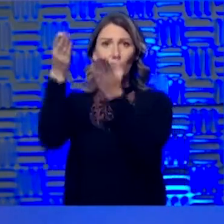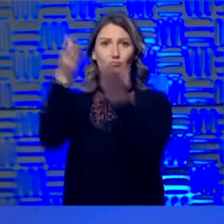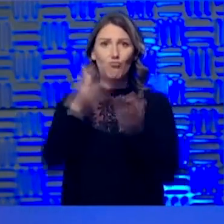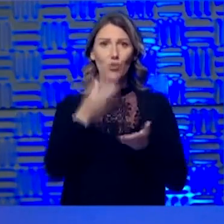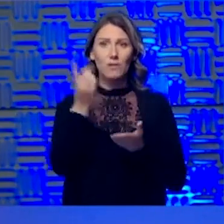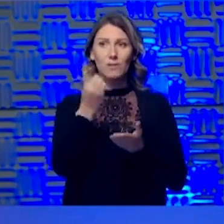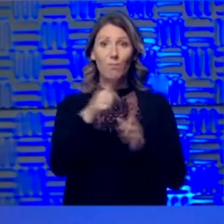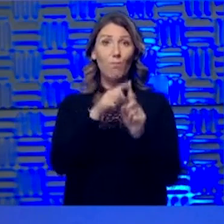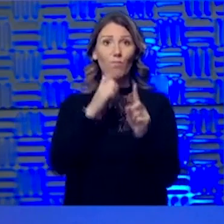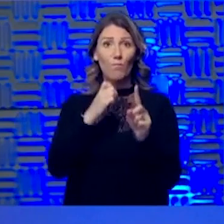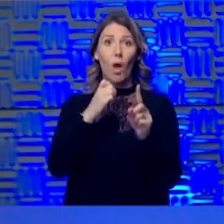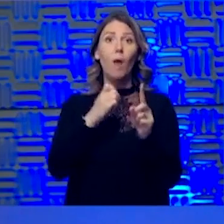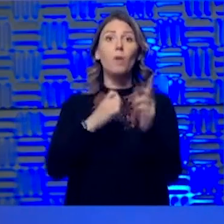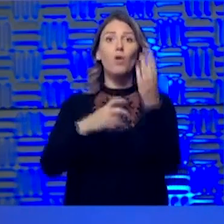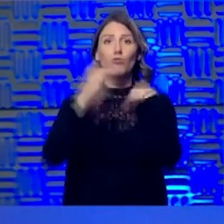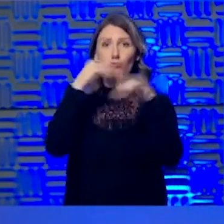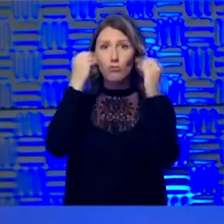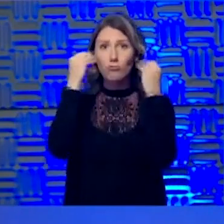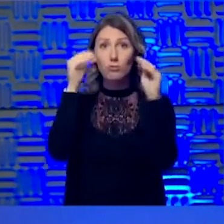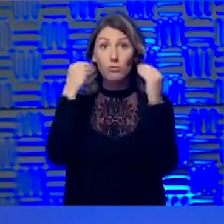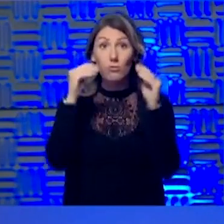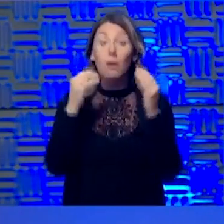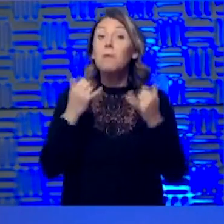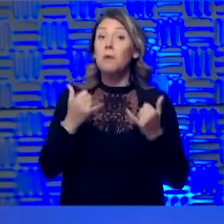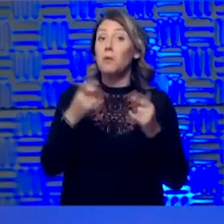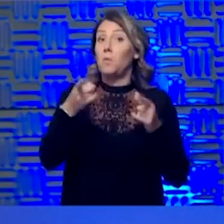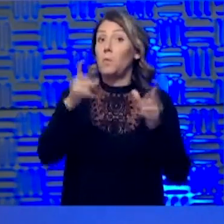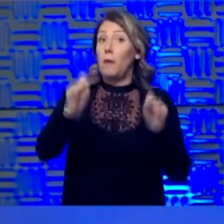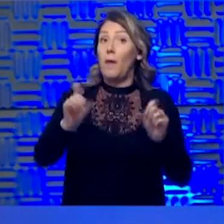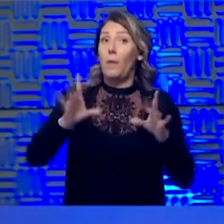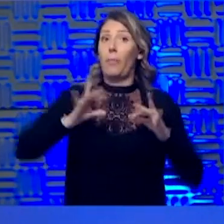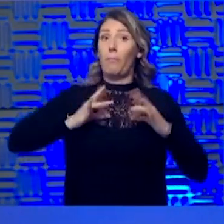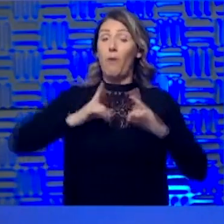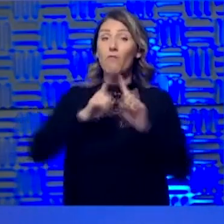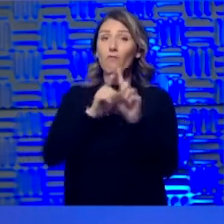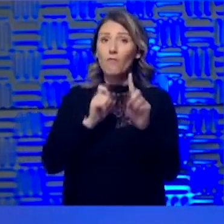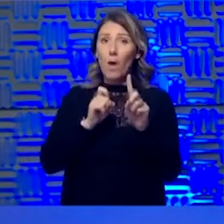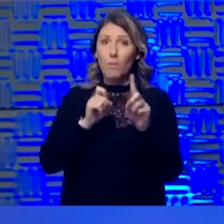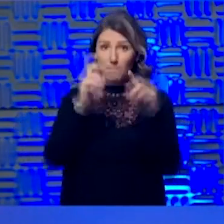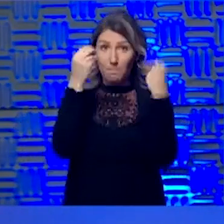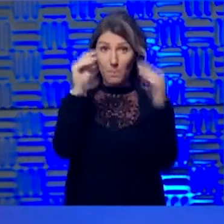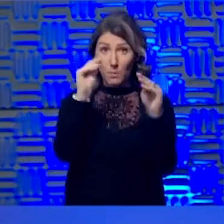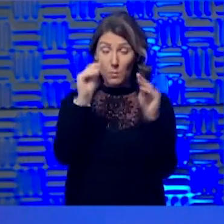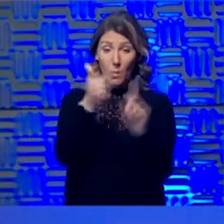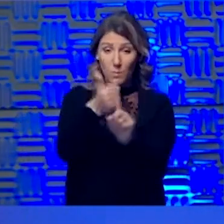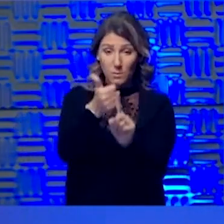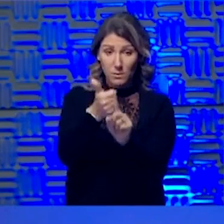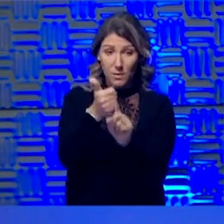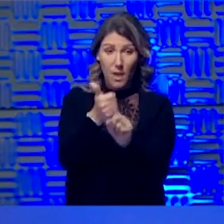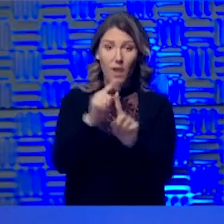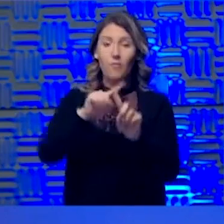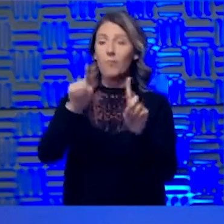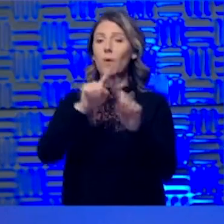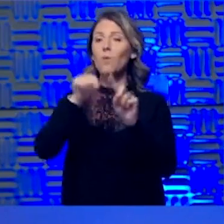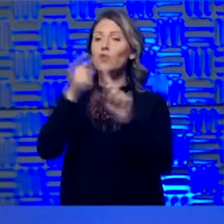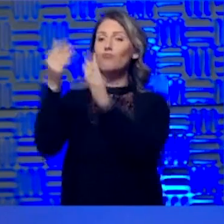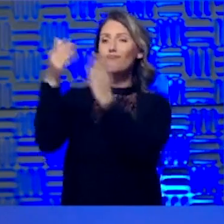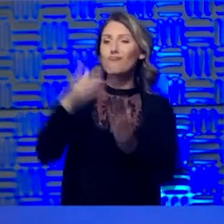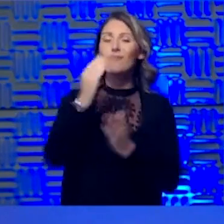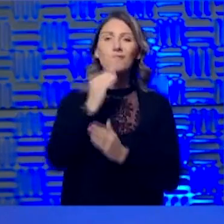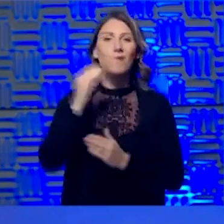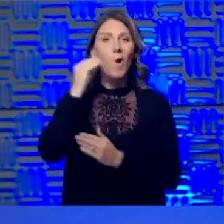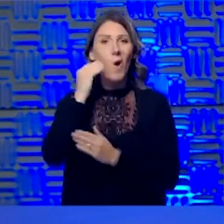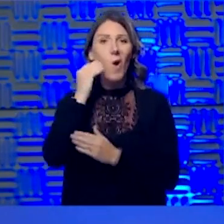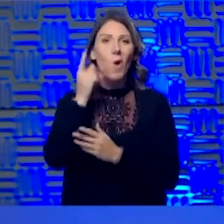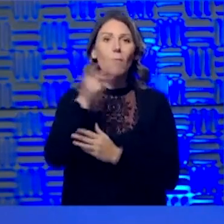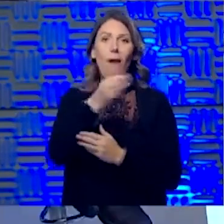store. Certainly, I think contracting it at the grocery store is very likely, but bringing things home, and if you're doing those other things out of abundance of caution, you should